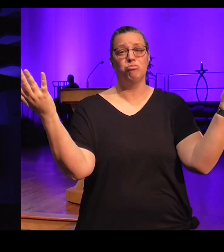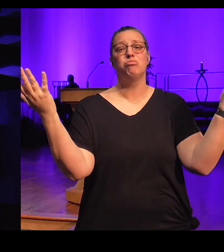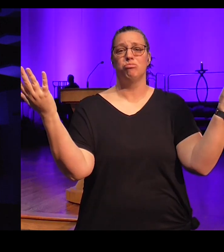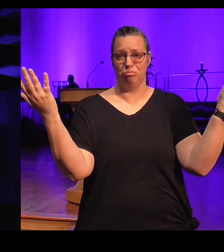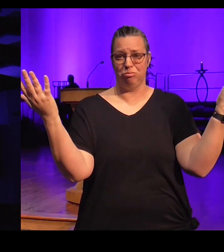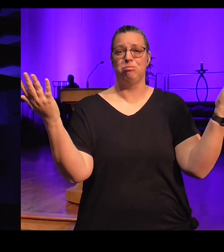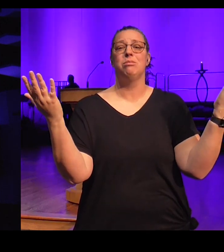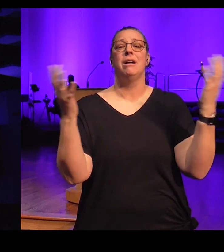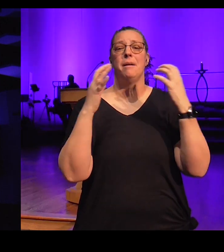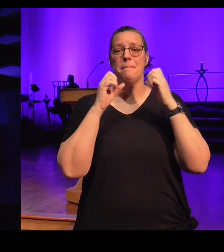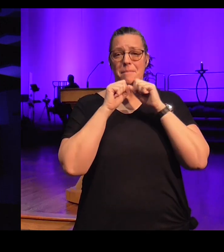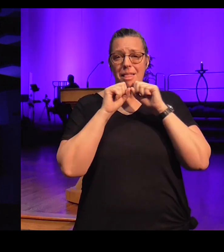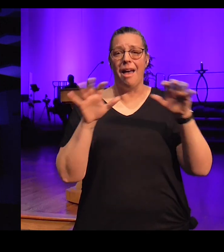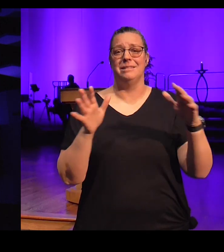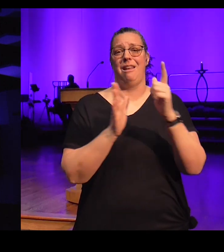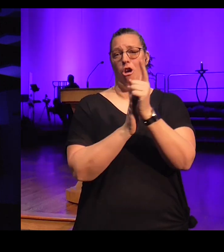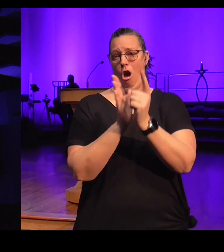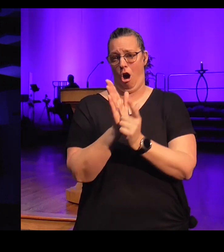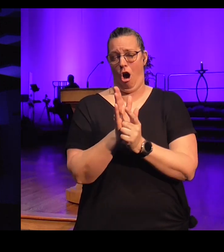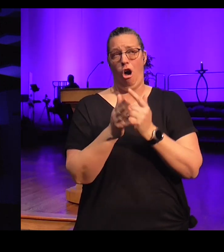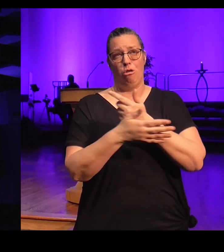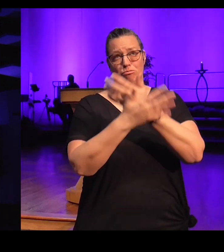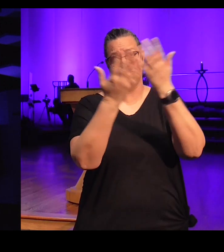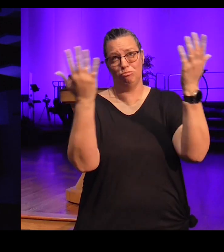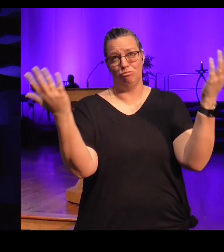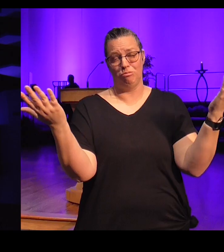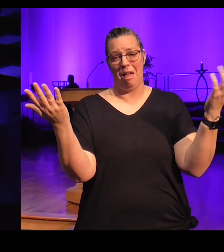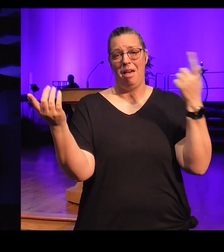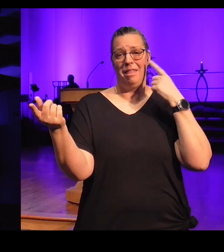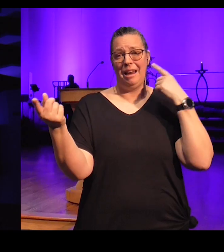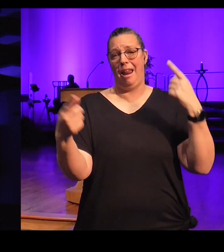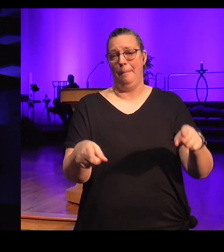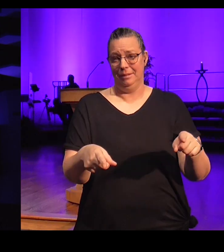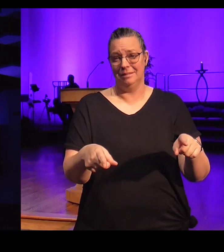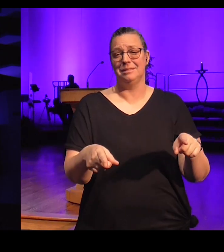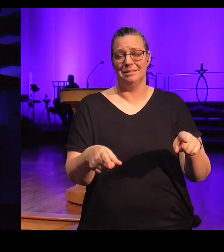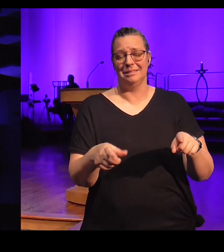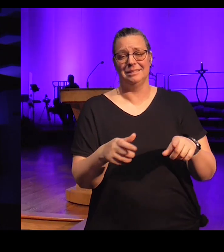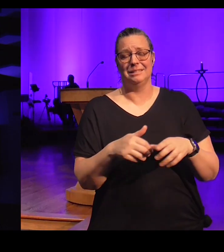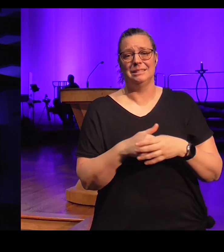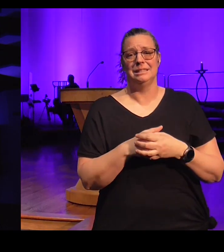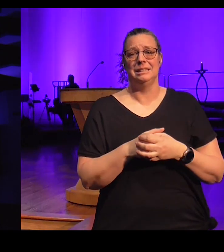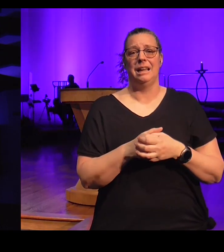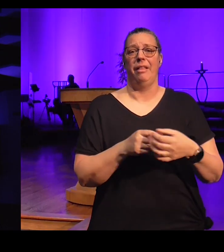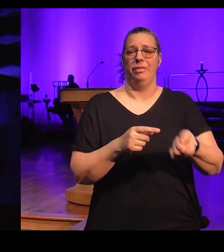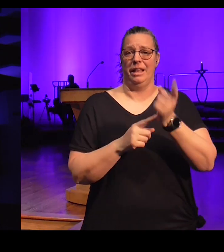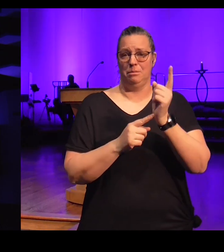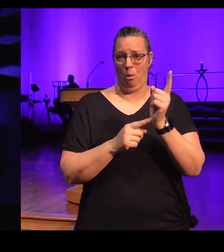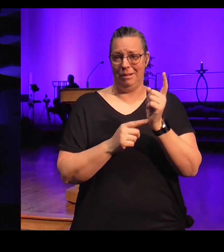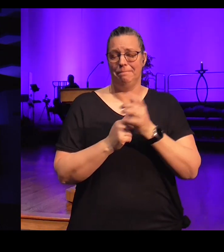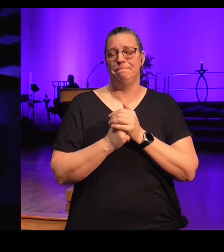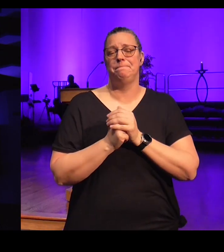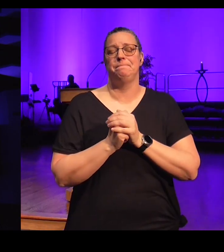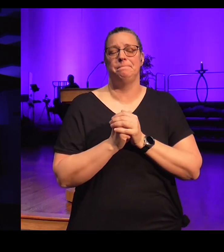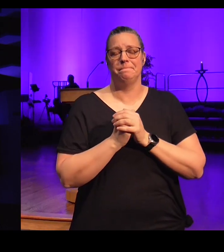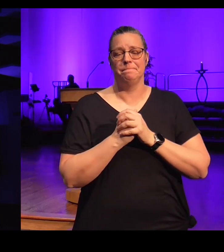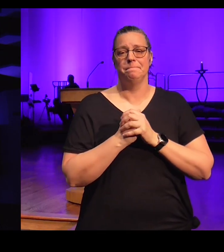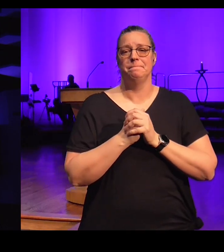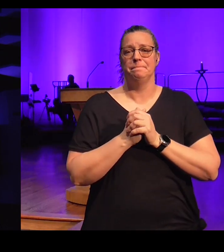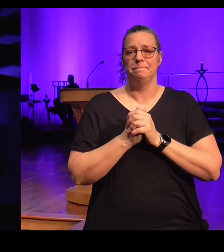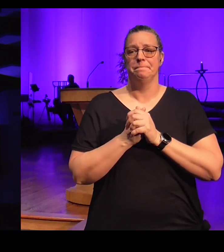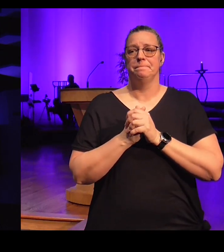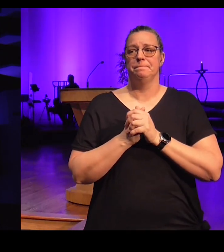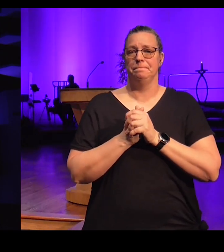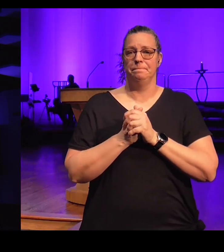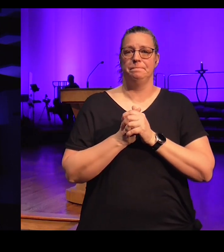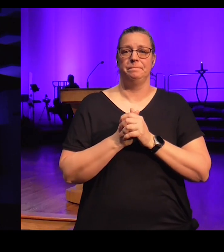into that blessed law that makes it come into fruition in this moment,